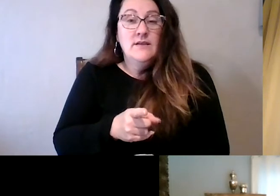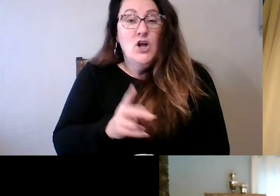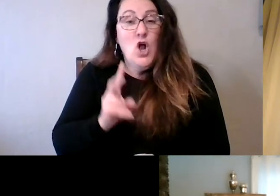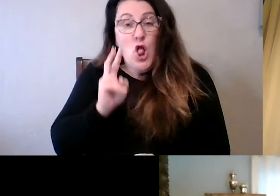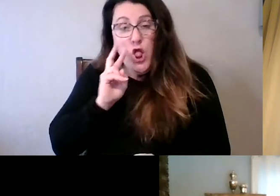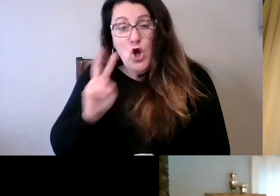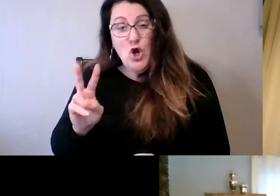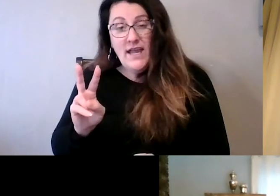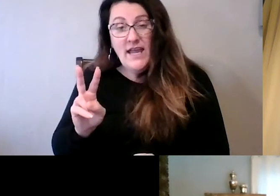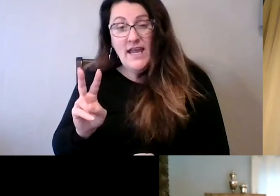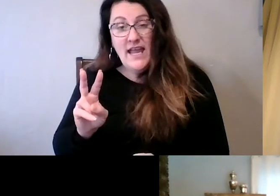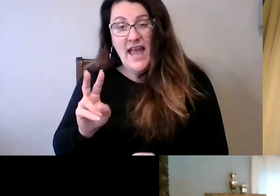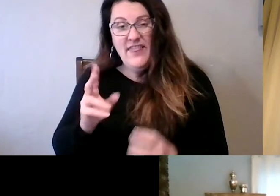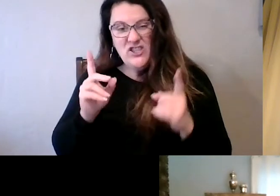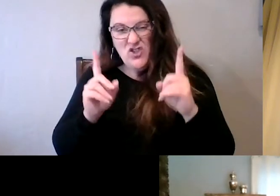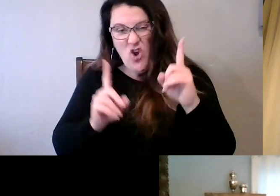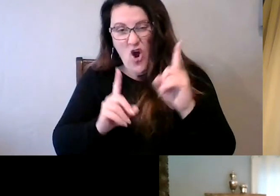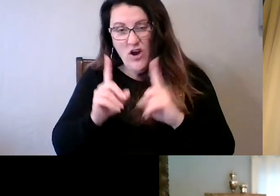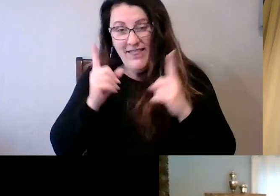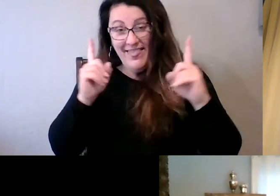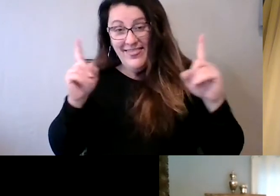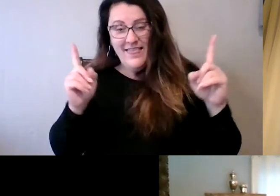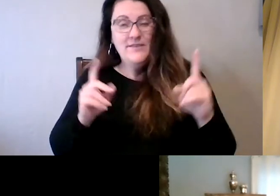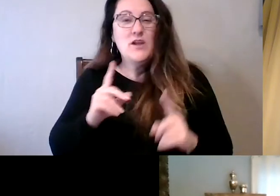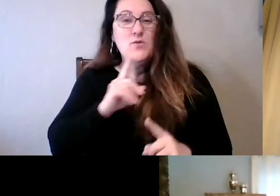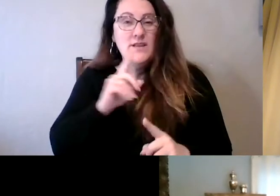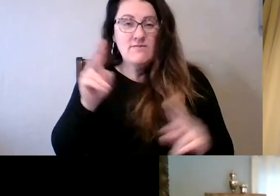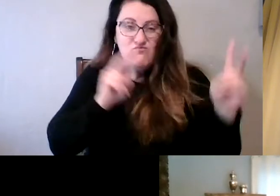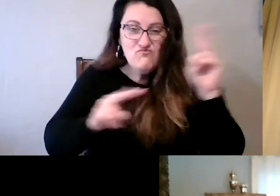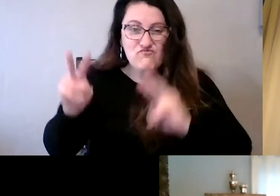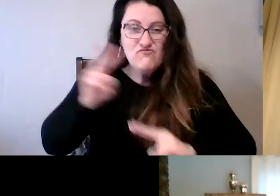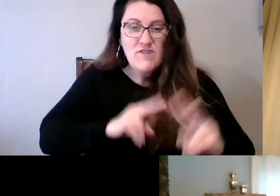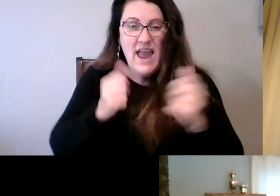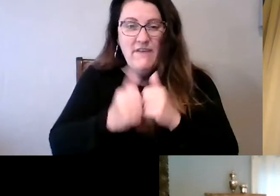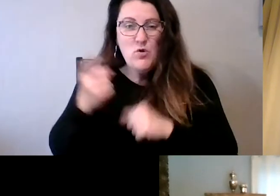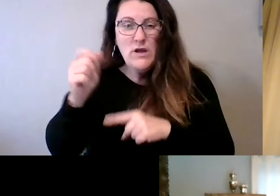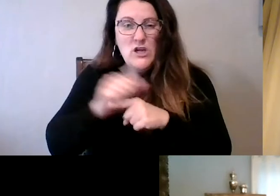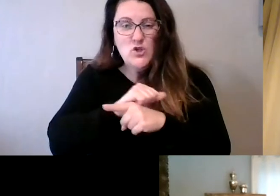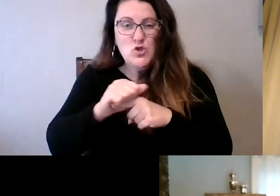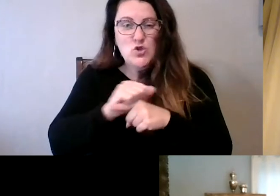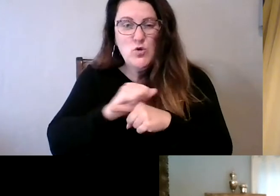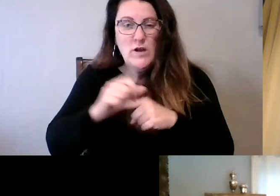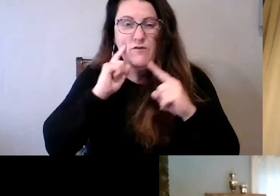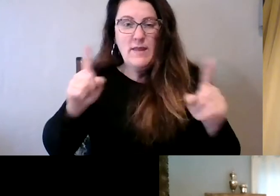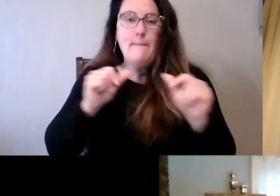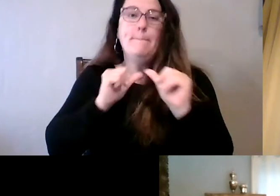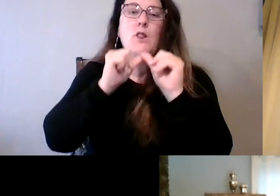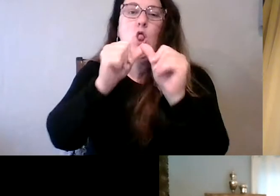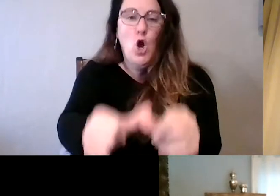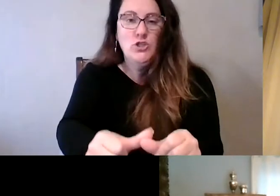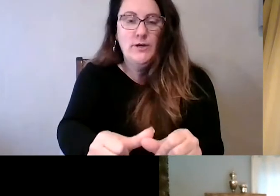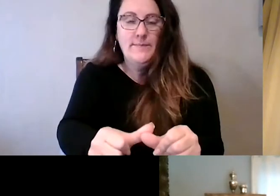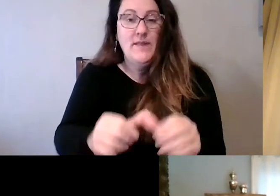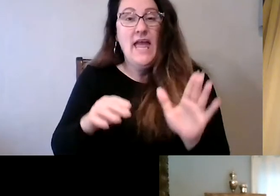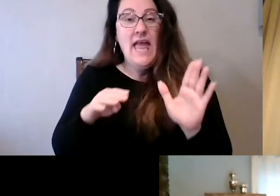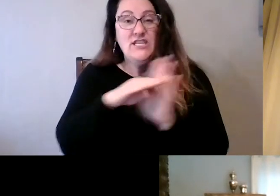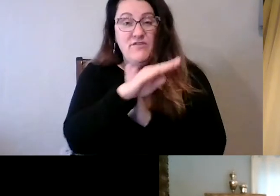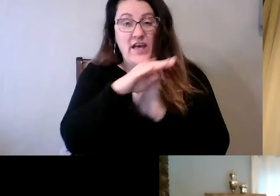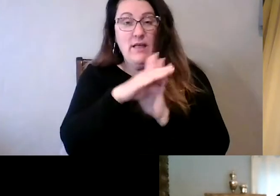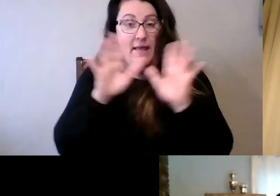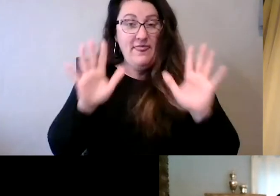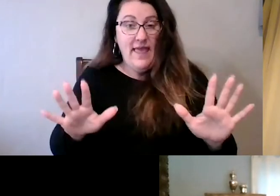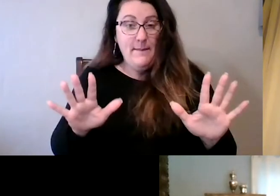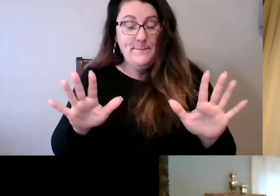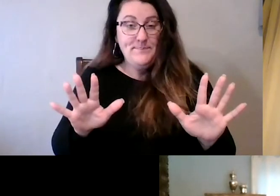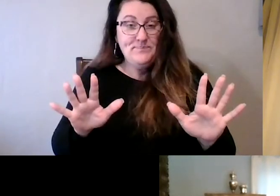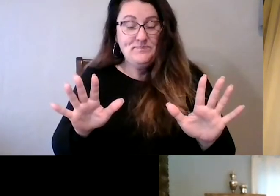our stars. We're looking at everybody and really putting together a training plan for them long term and developing them. And it's, you know,